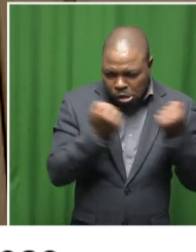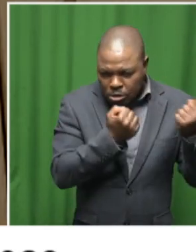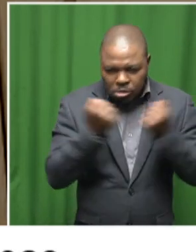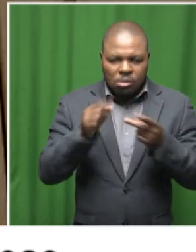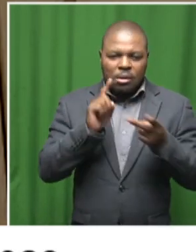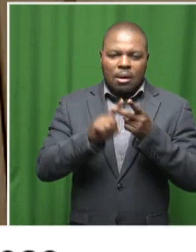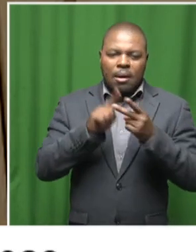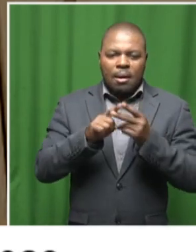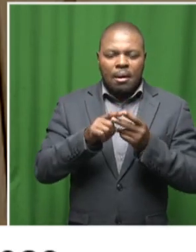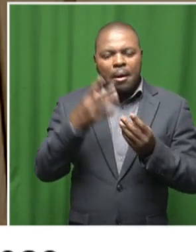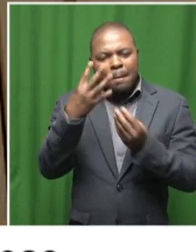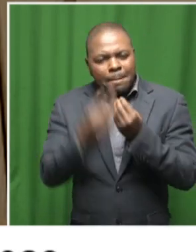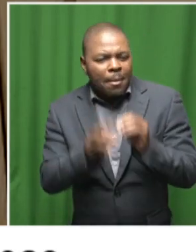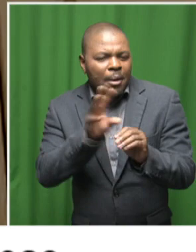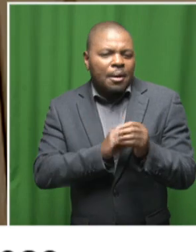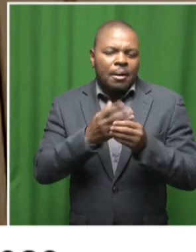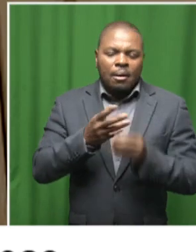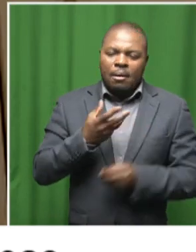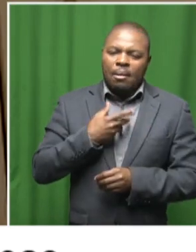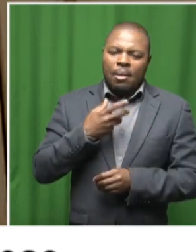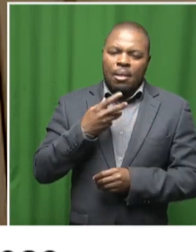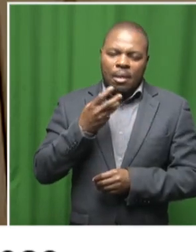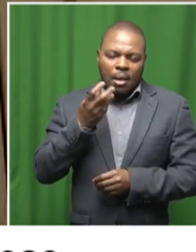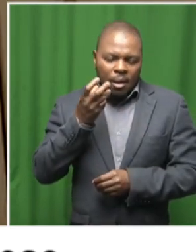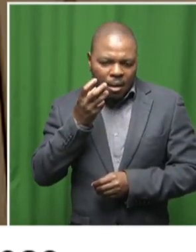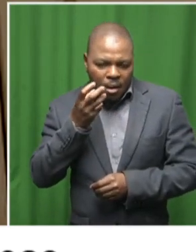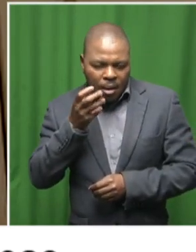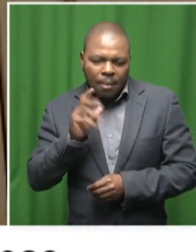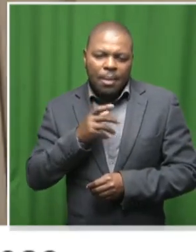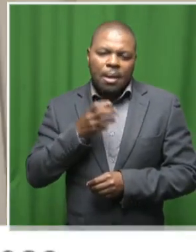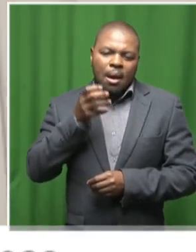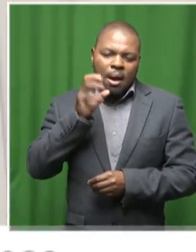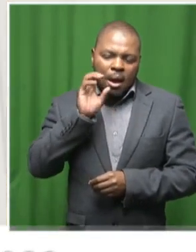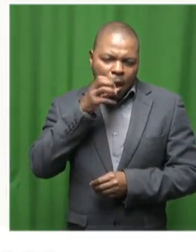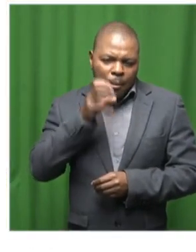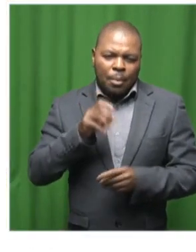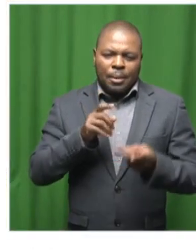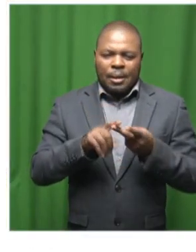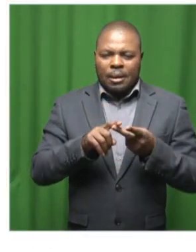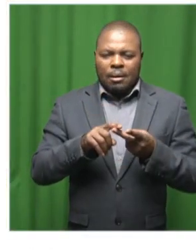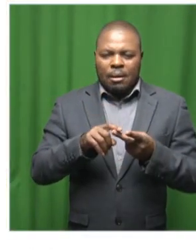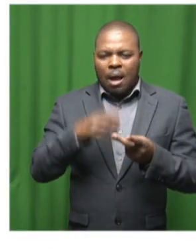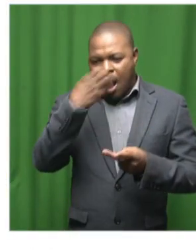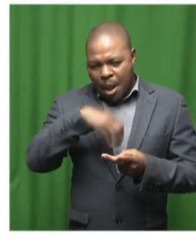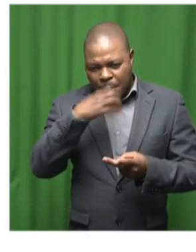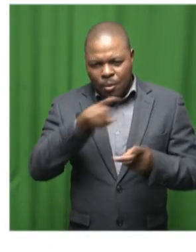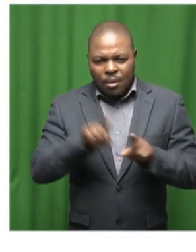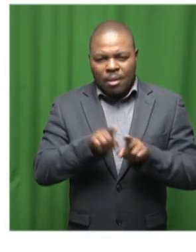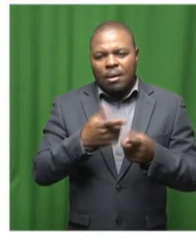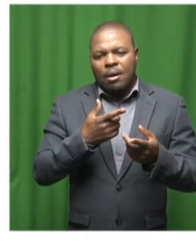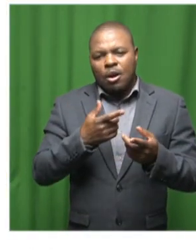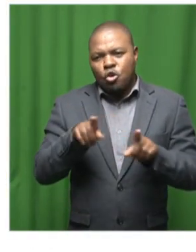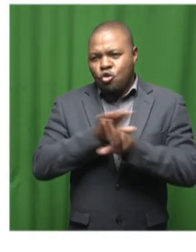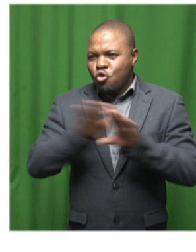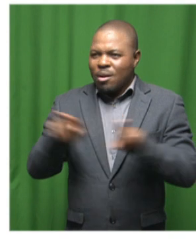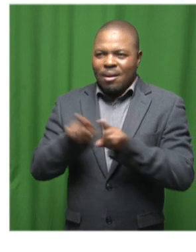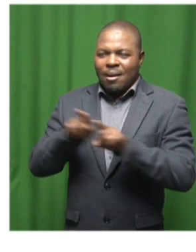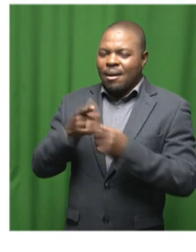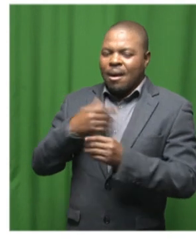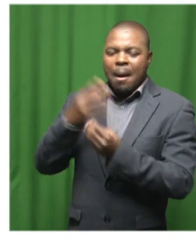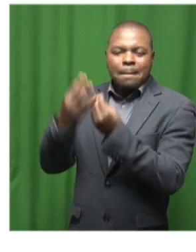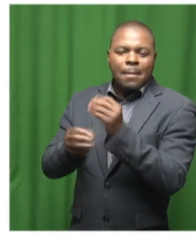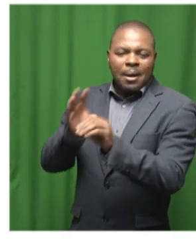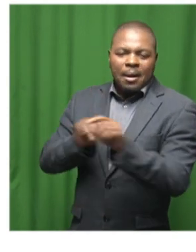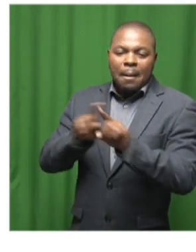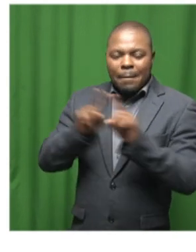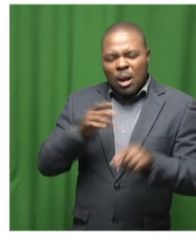your bananas, your apples. Yes, they are very high in antioxidants. You won't get that much from your bananas and your fruits, but